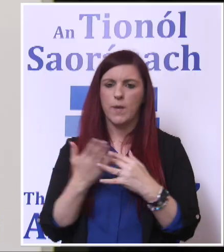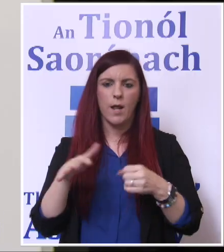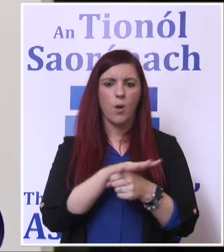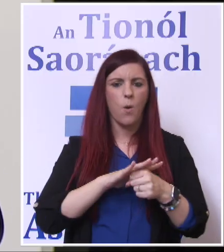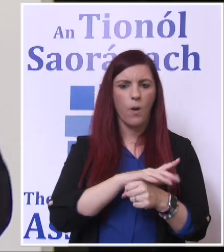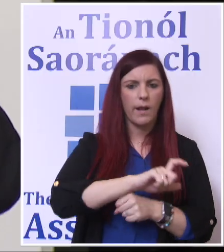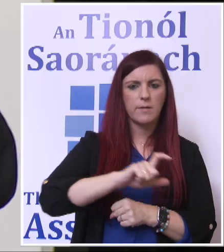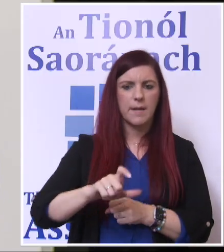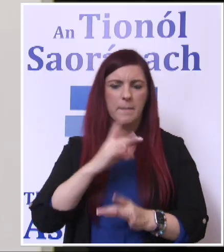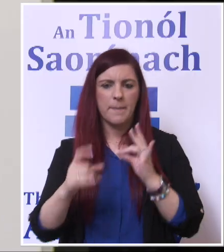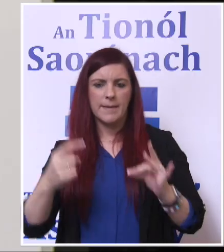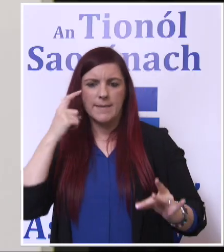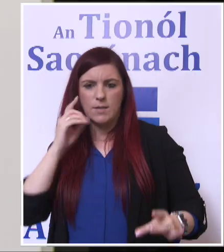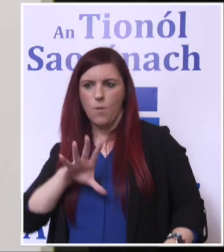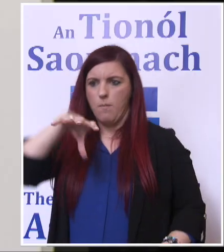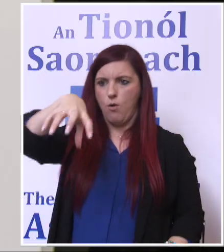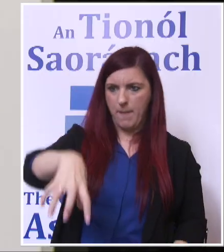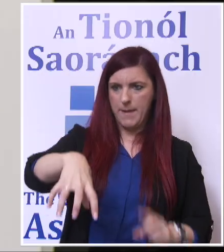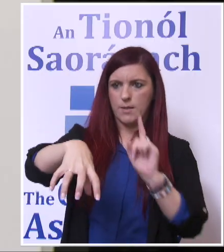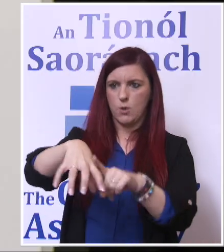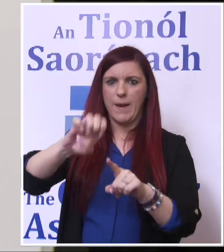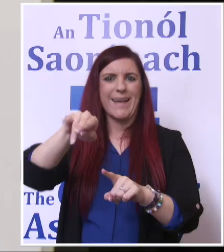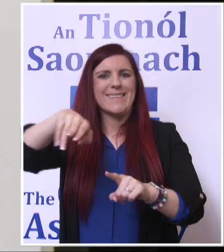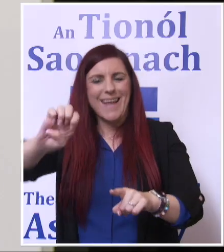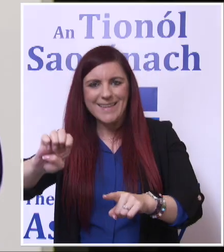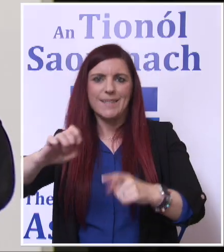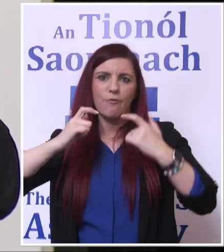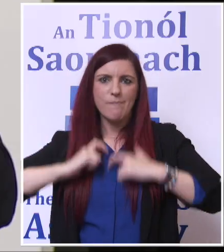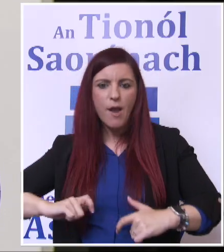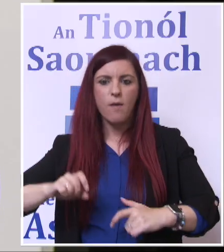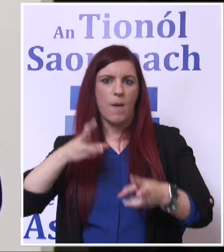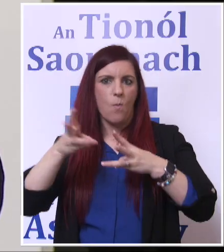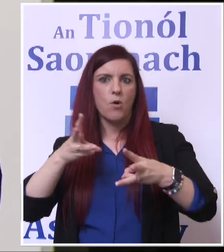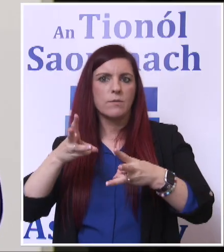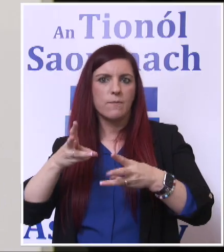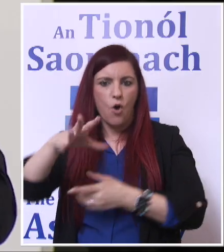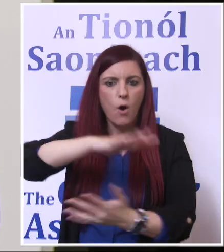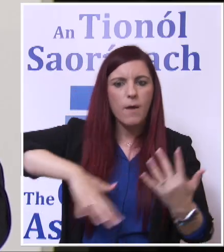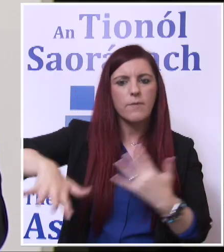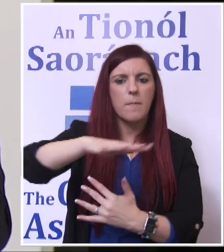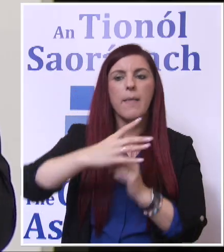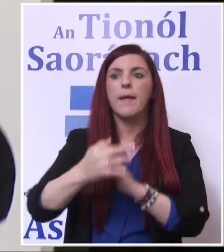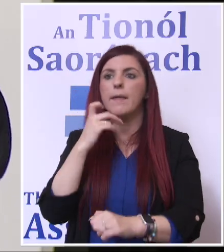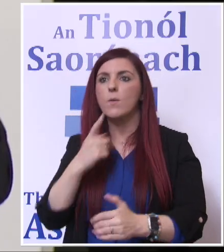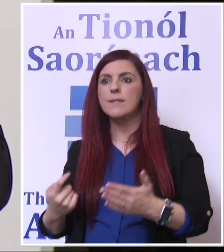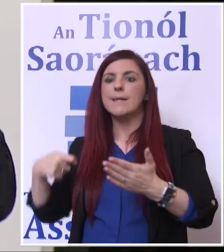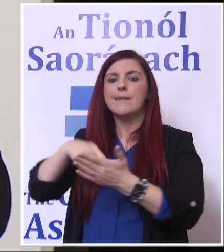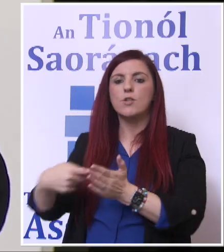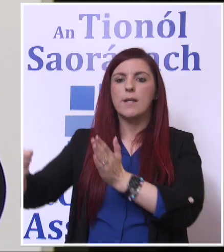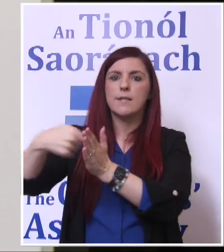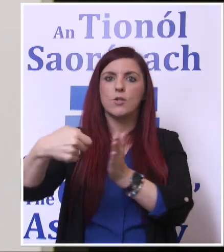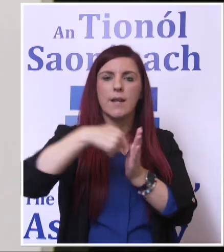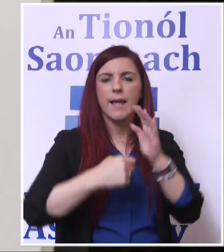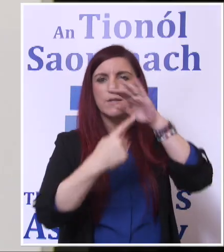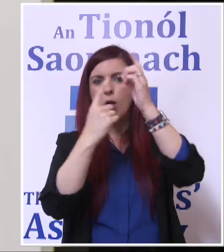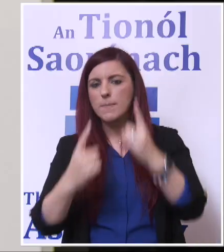it made sense to put them in the remit of an executive mayor and an assembly that worked with those. And where there were additional ones to be added, that came from the top